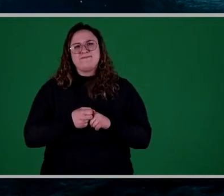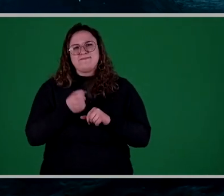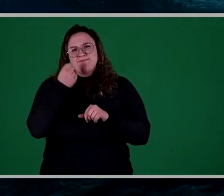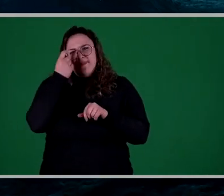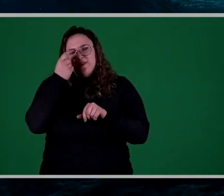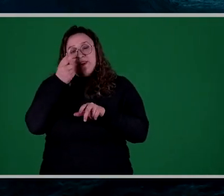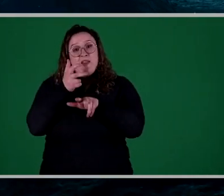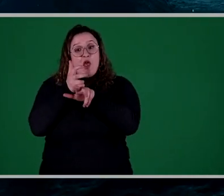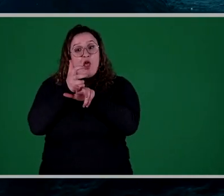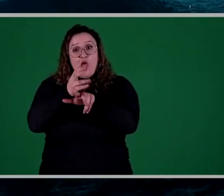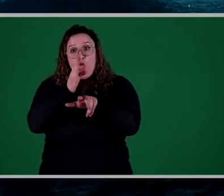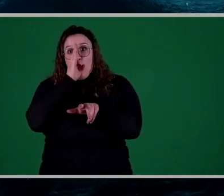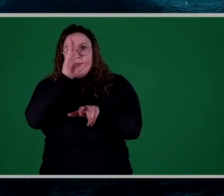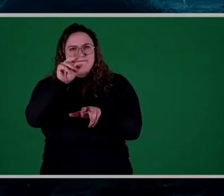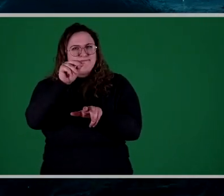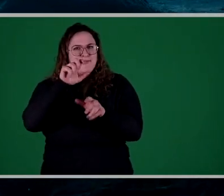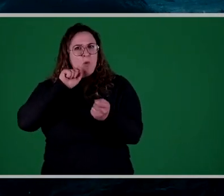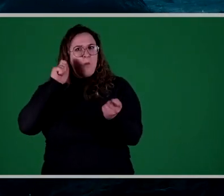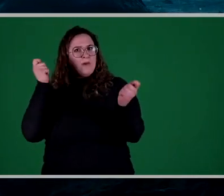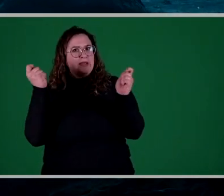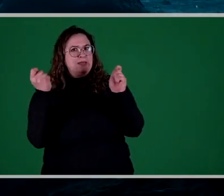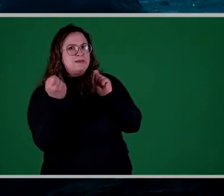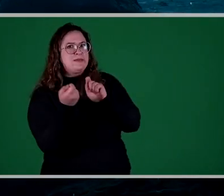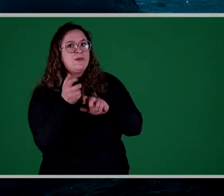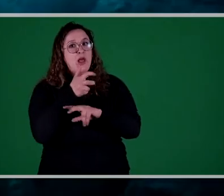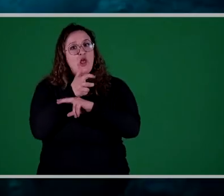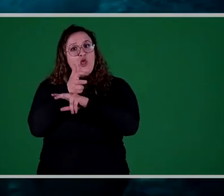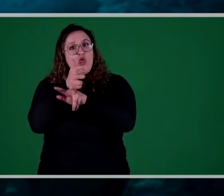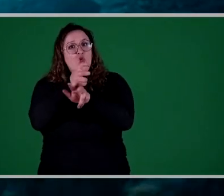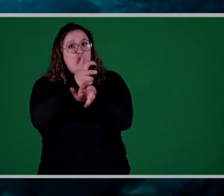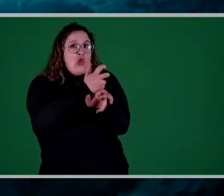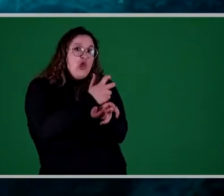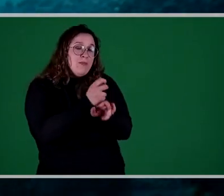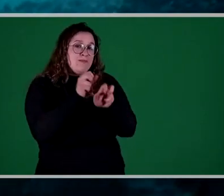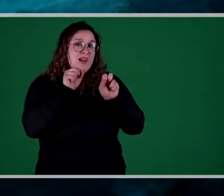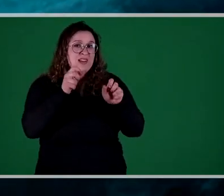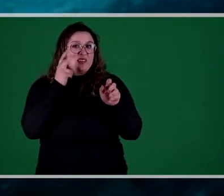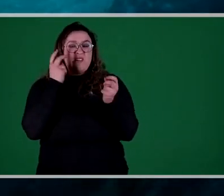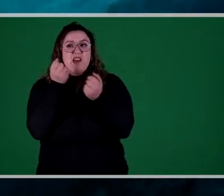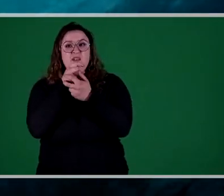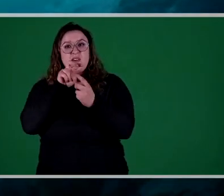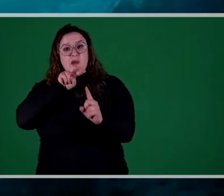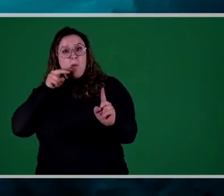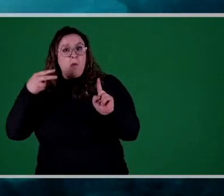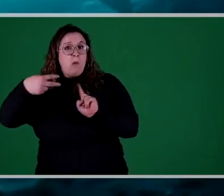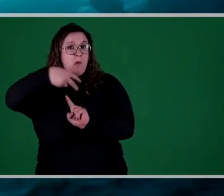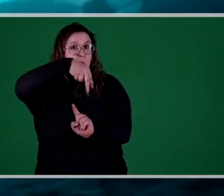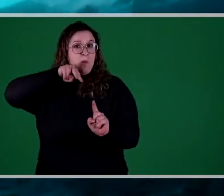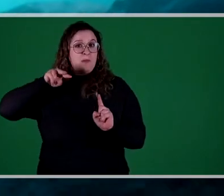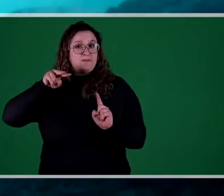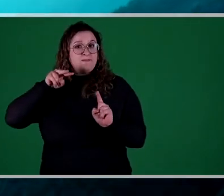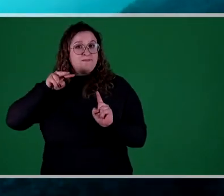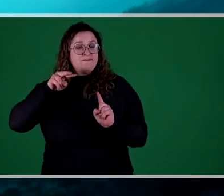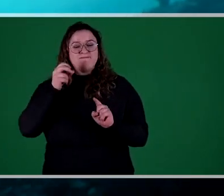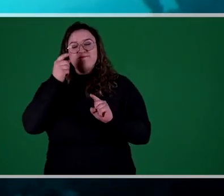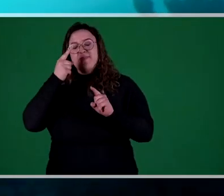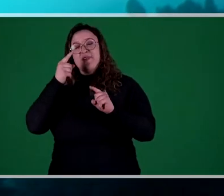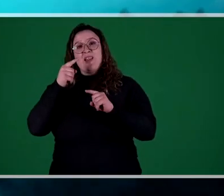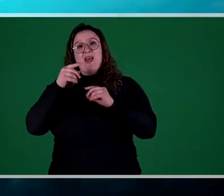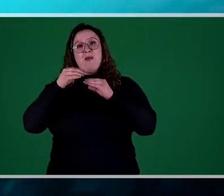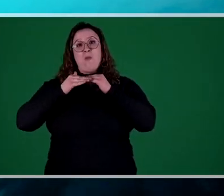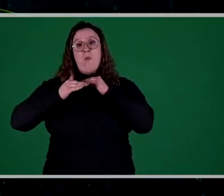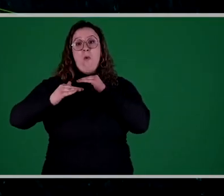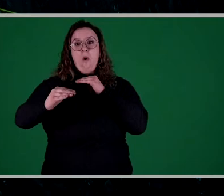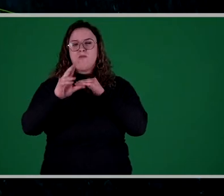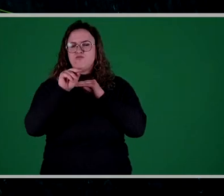rotating frame so that they point directly at the surface they're surveying, even as the ROV traverses up and down rugged